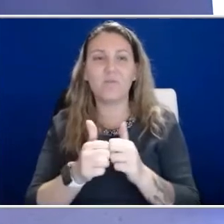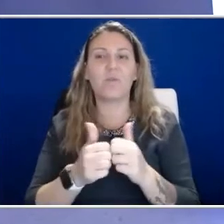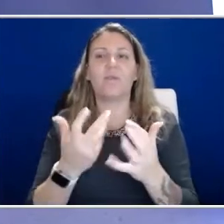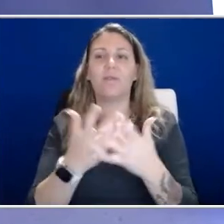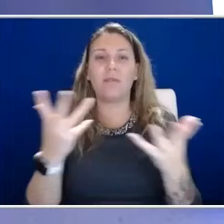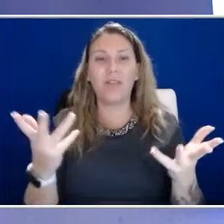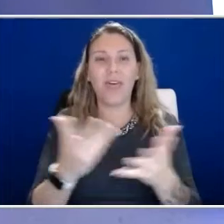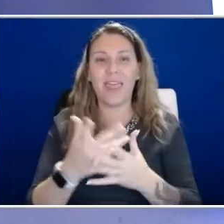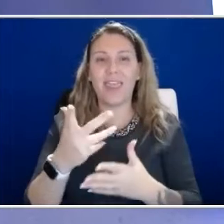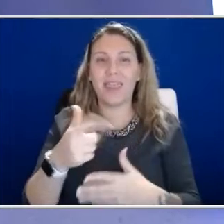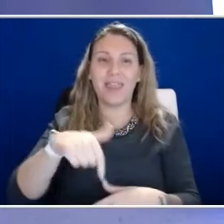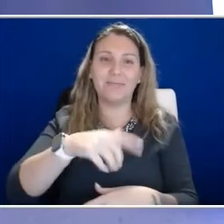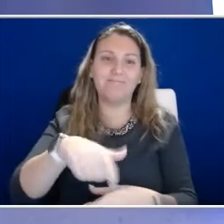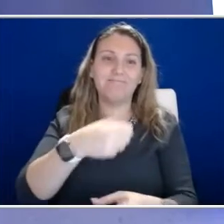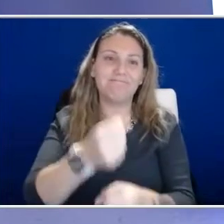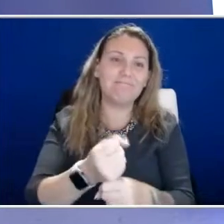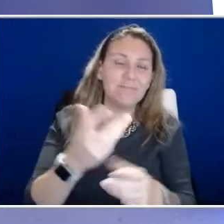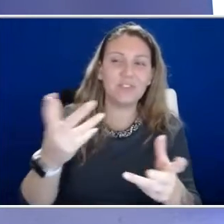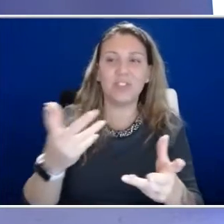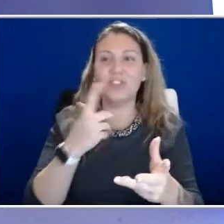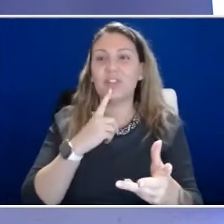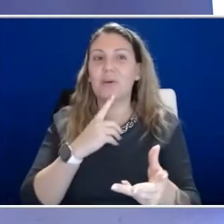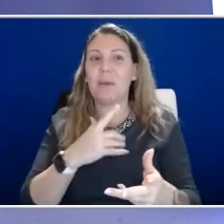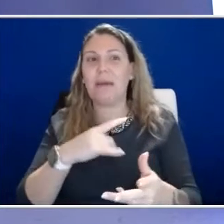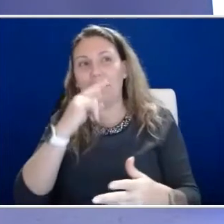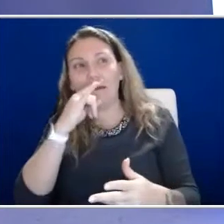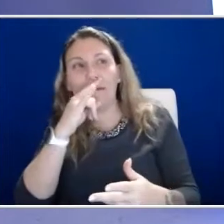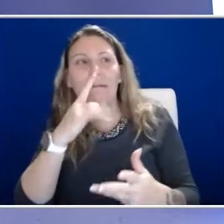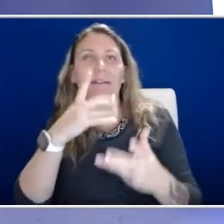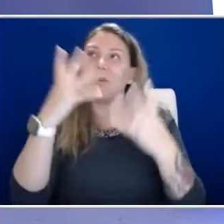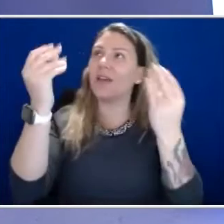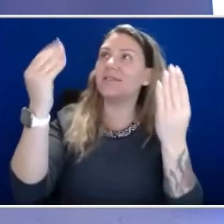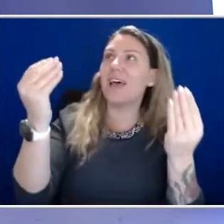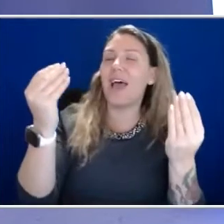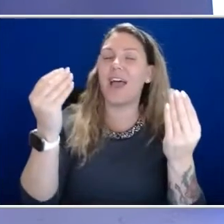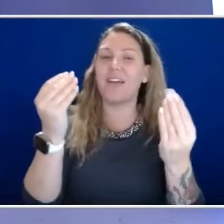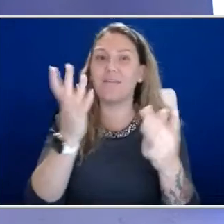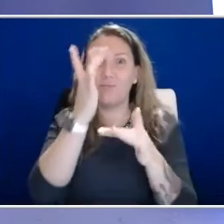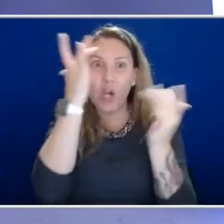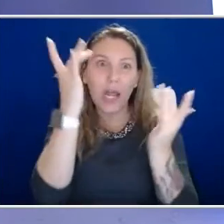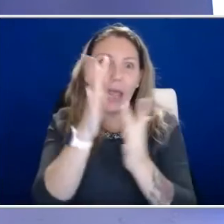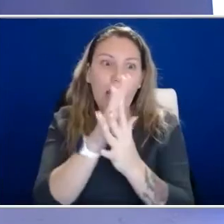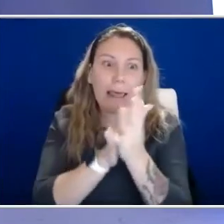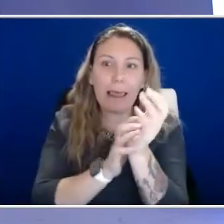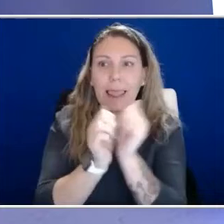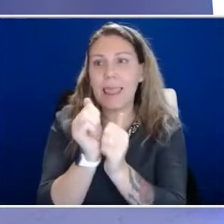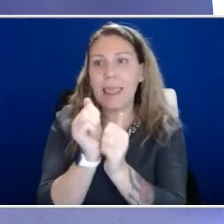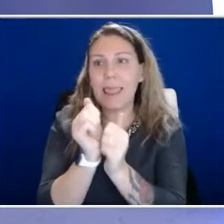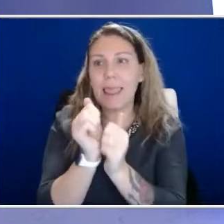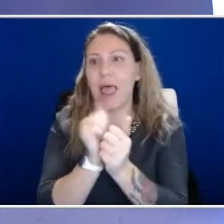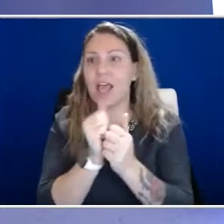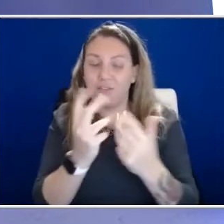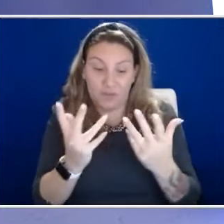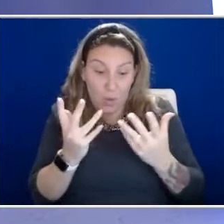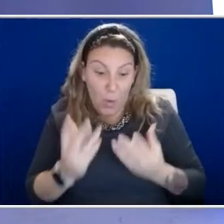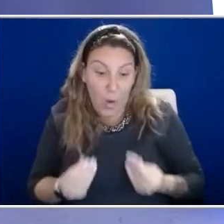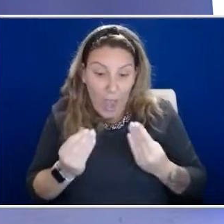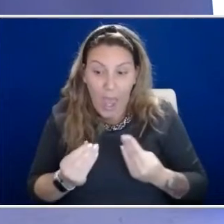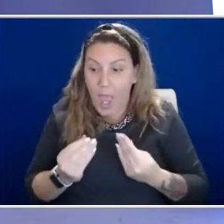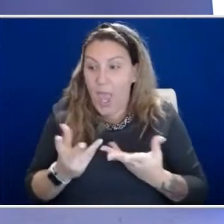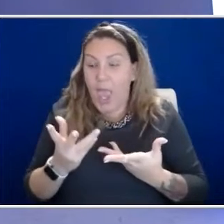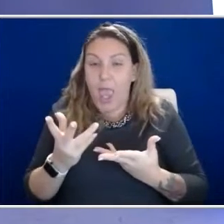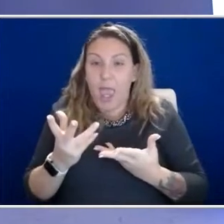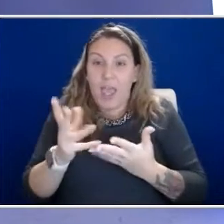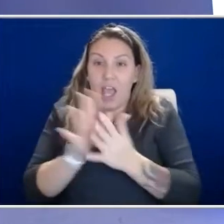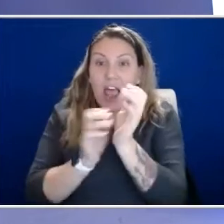kids go outside, they forget to wear gloves, or they have wet gloves, or their hands are in the snow. And I'm thinking, how are you not freezing your hands? You're going to